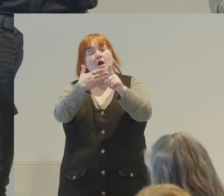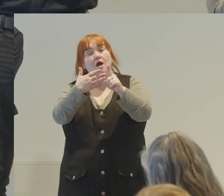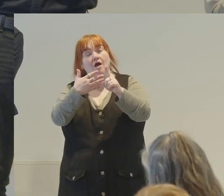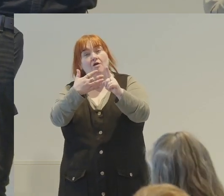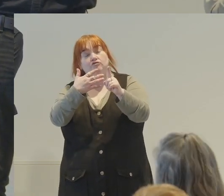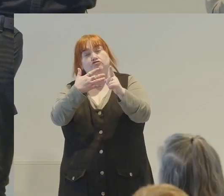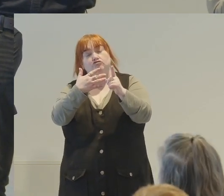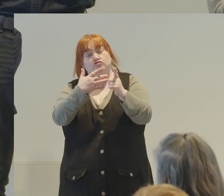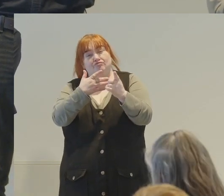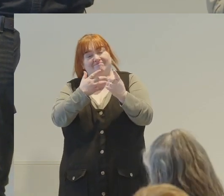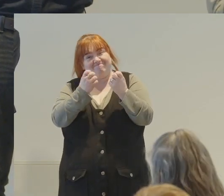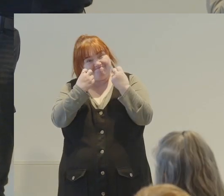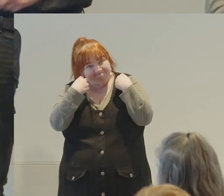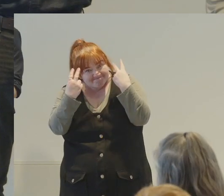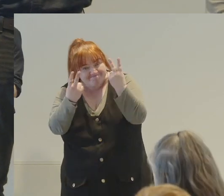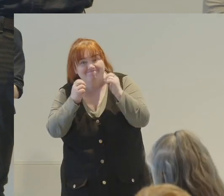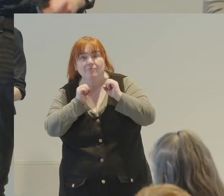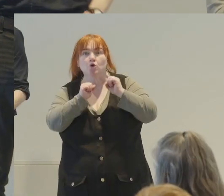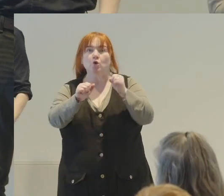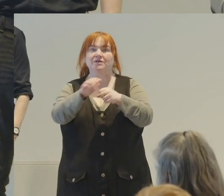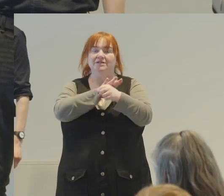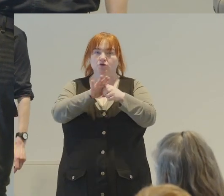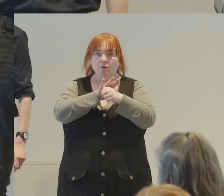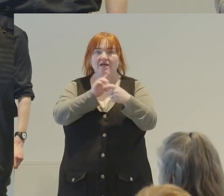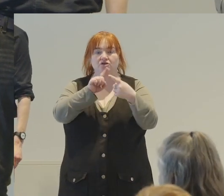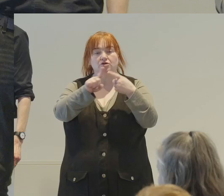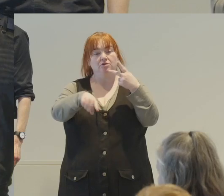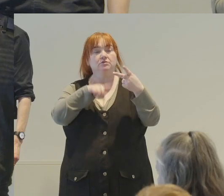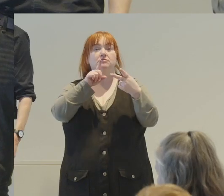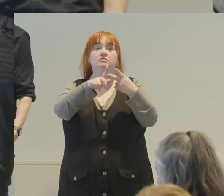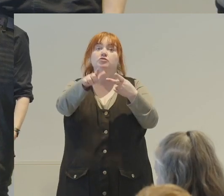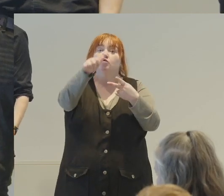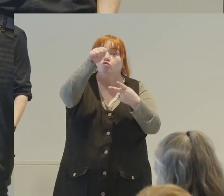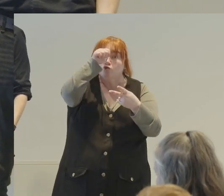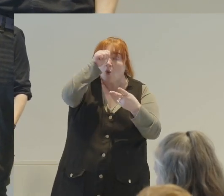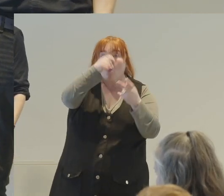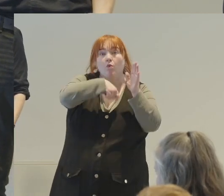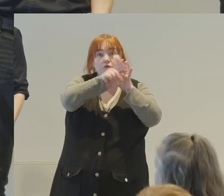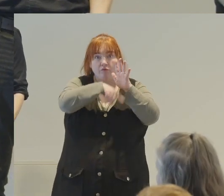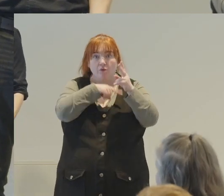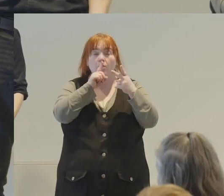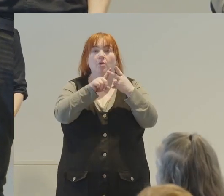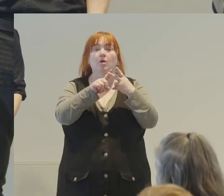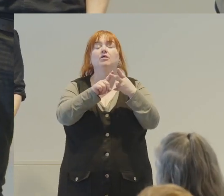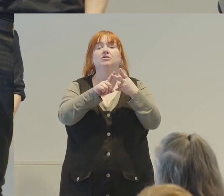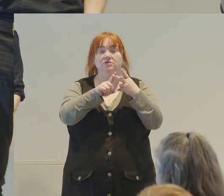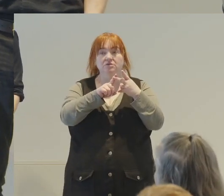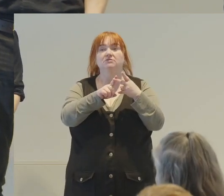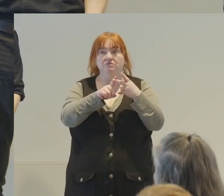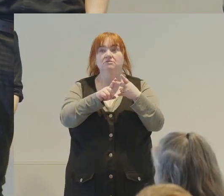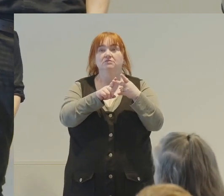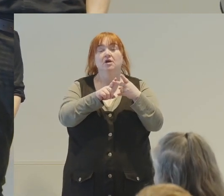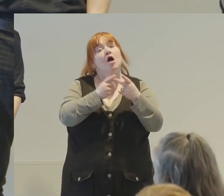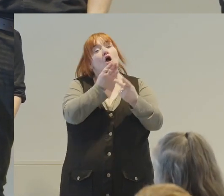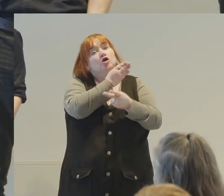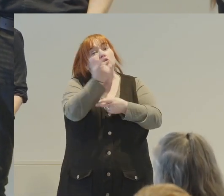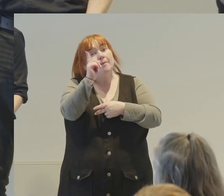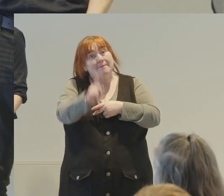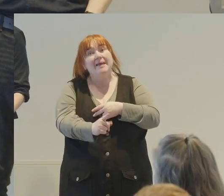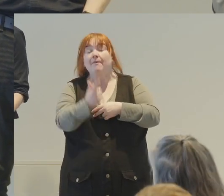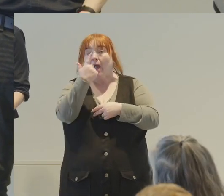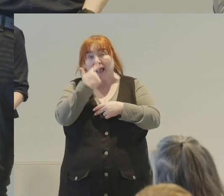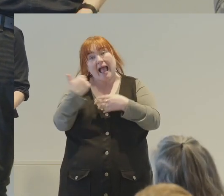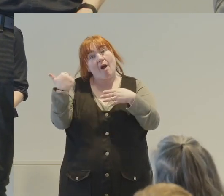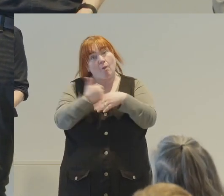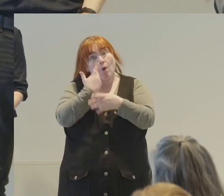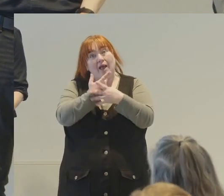once you're working within the rules, you know, there is a certain amount that people are allowed to work while they're getting benefits. Just